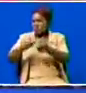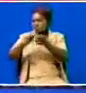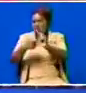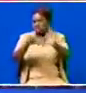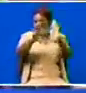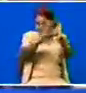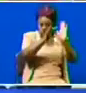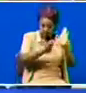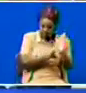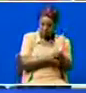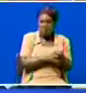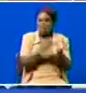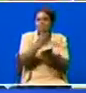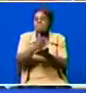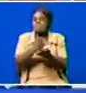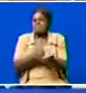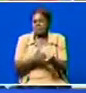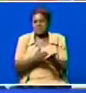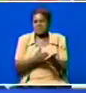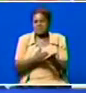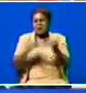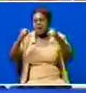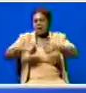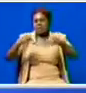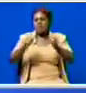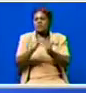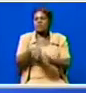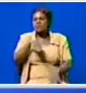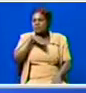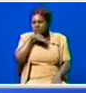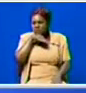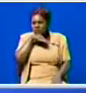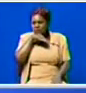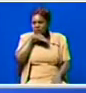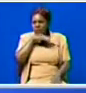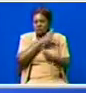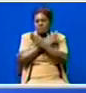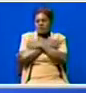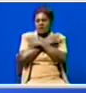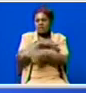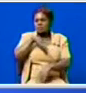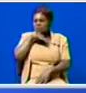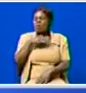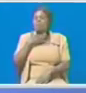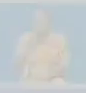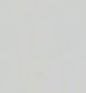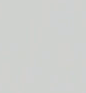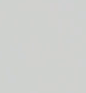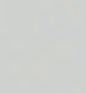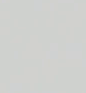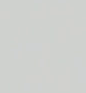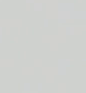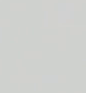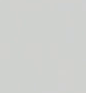the Constitution is part of his March 9th deal with Odinga, with key Odinga allies rooting for an amendment to revert